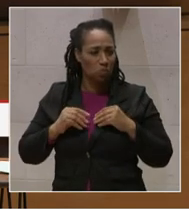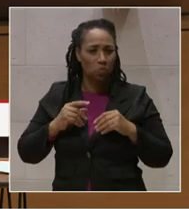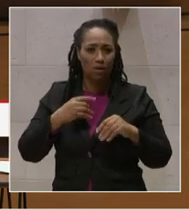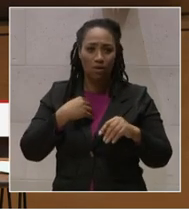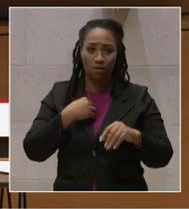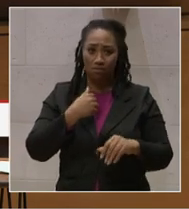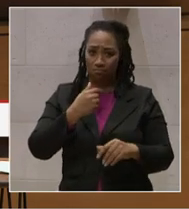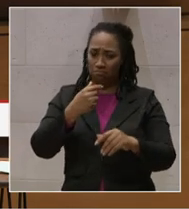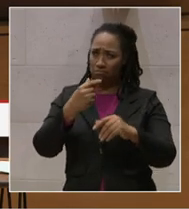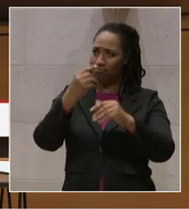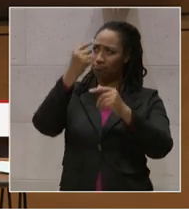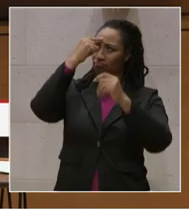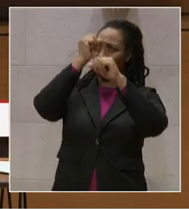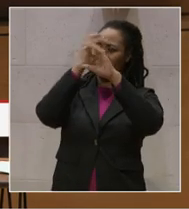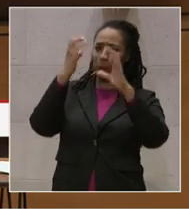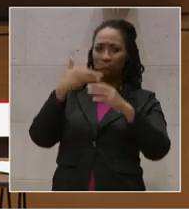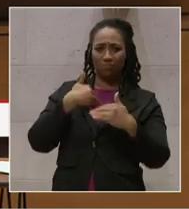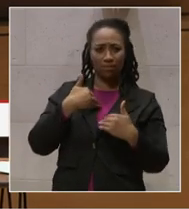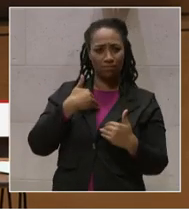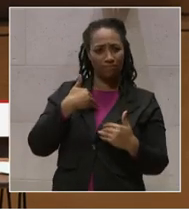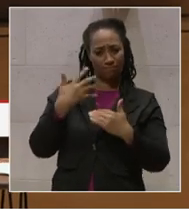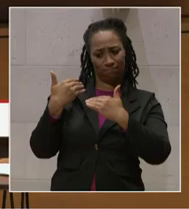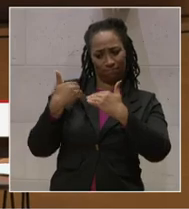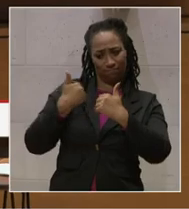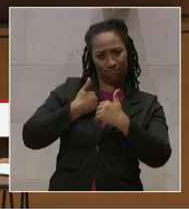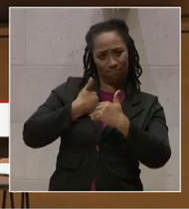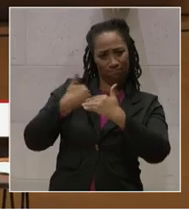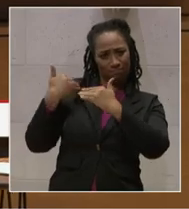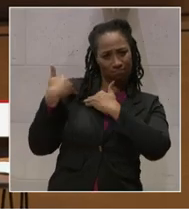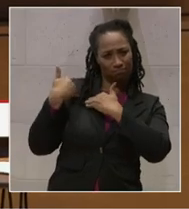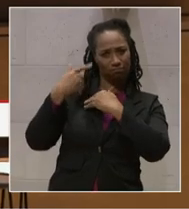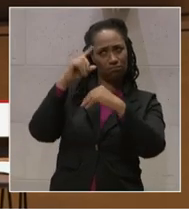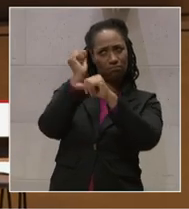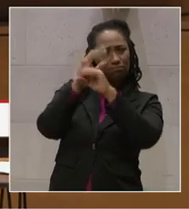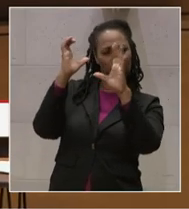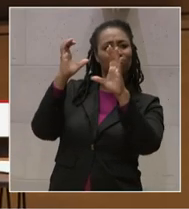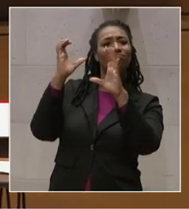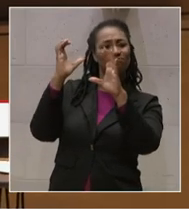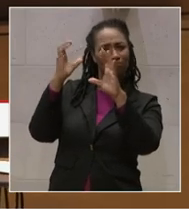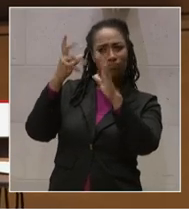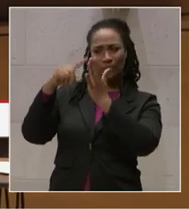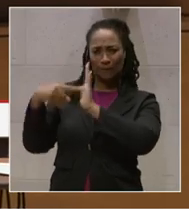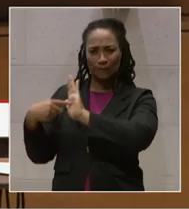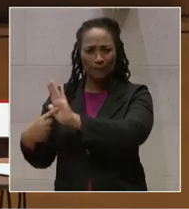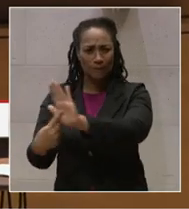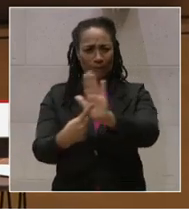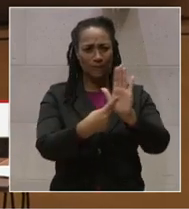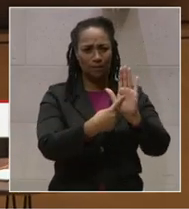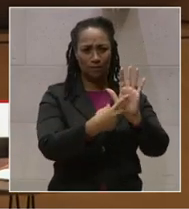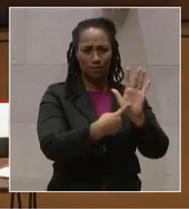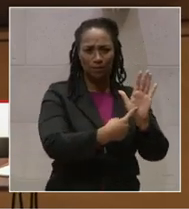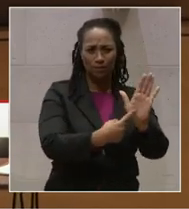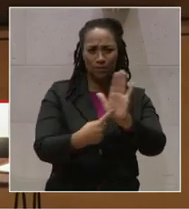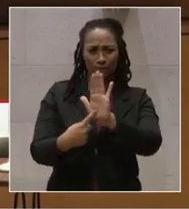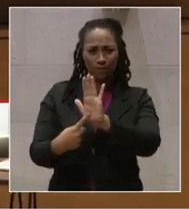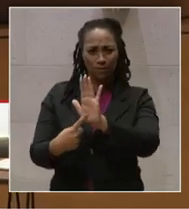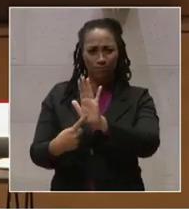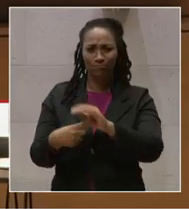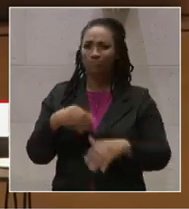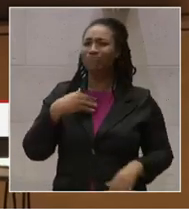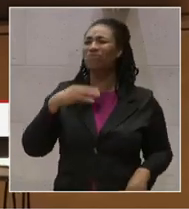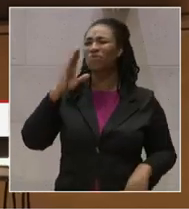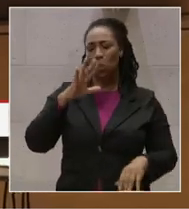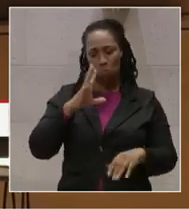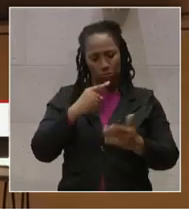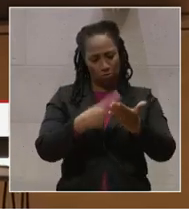so Anita and Colleen will talk about how we did that and how we actually implemented that.